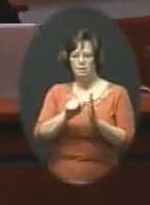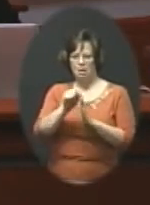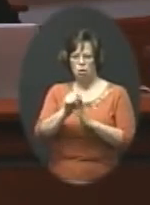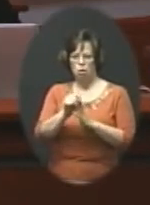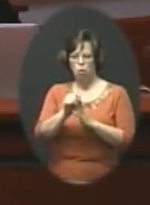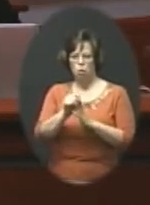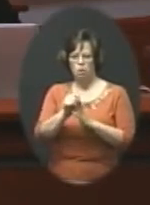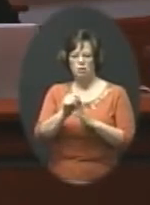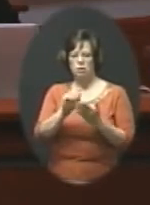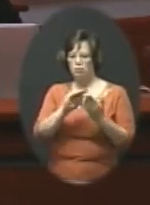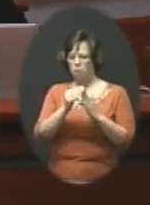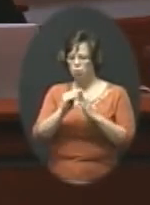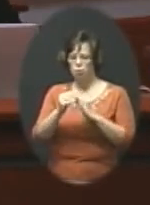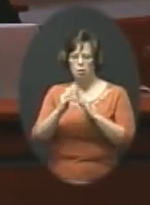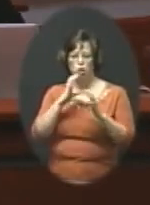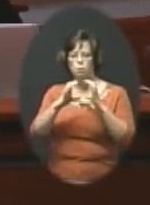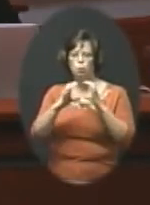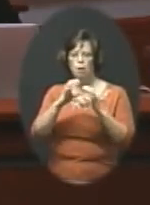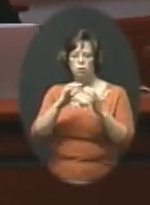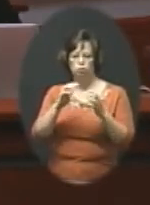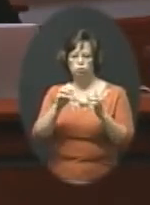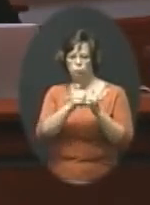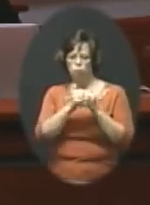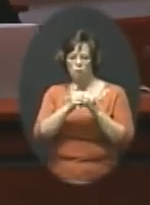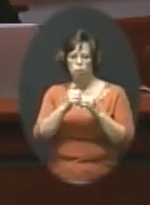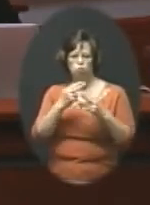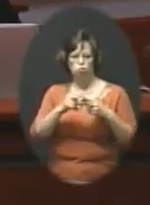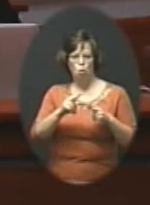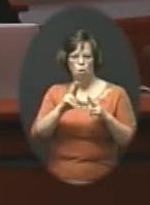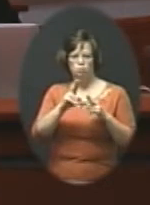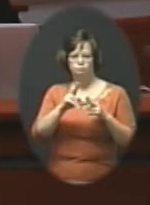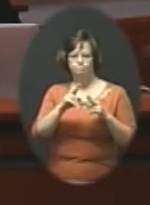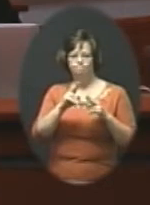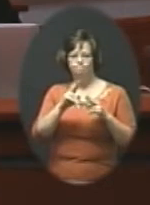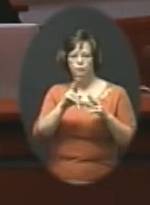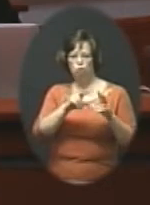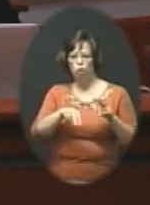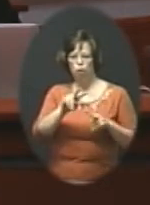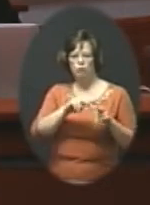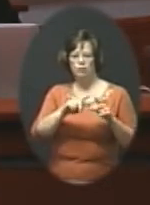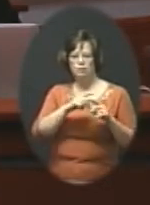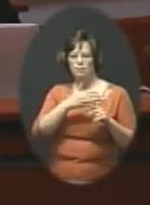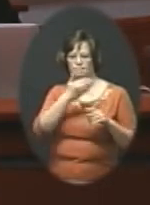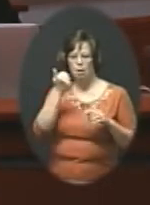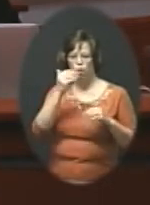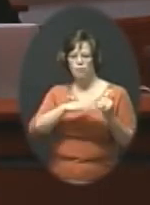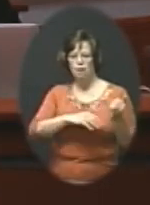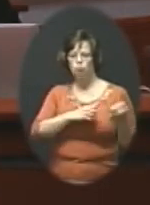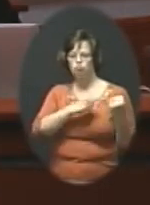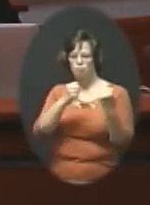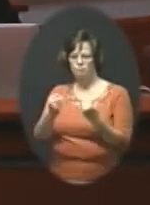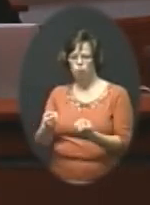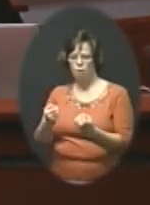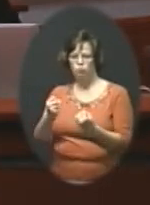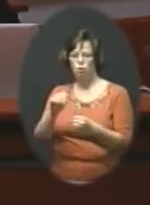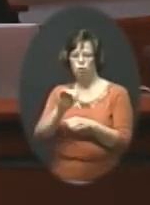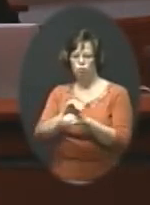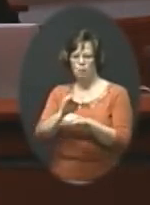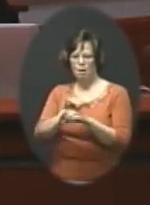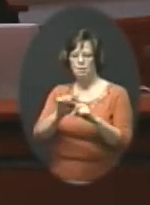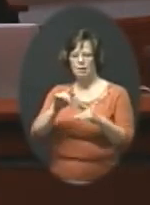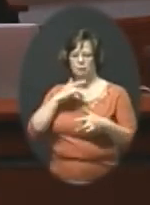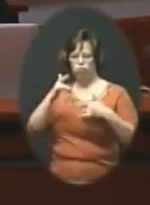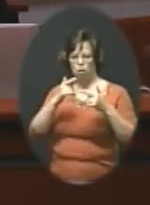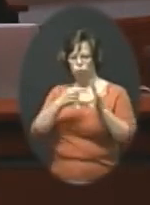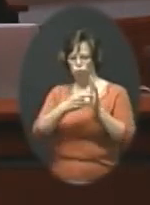It gives you just a little bit of a look at it, but it's much better than running you out there tonight. But excited to show you